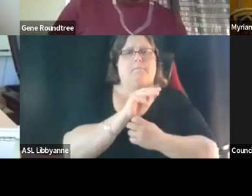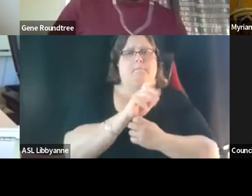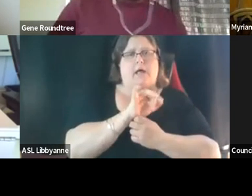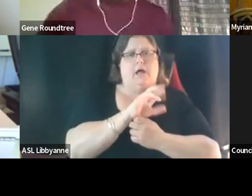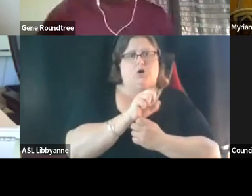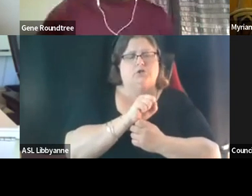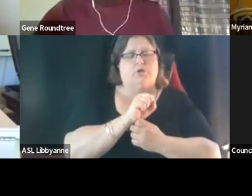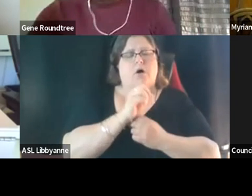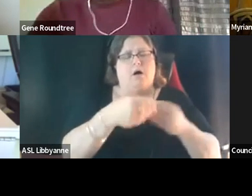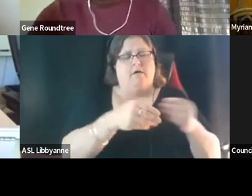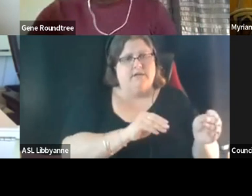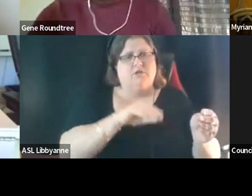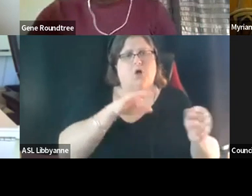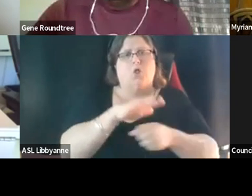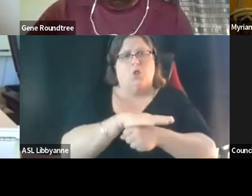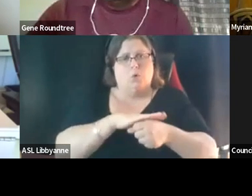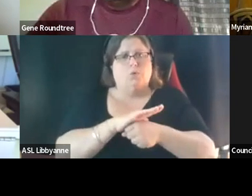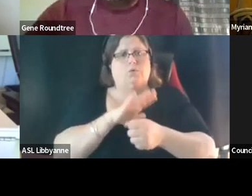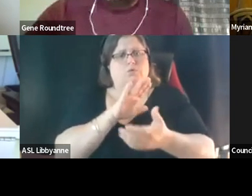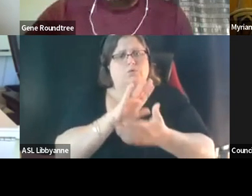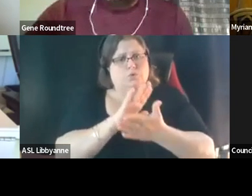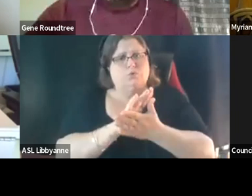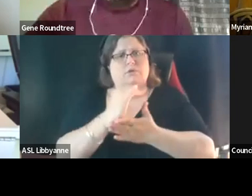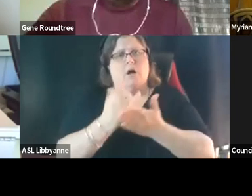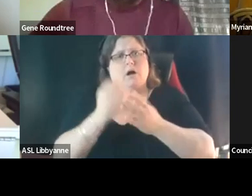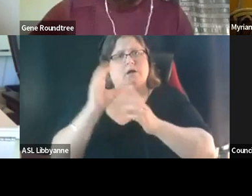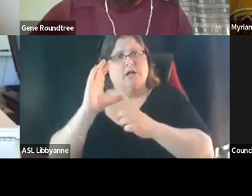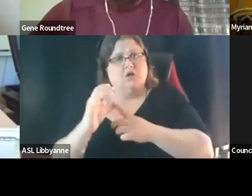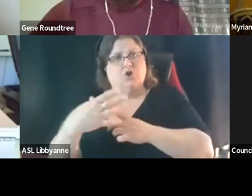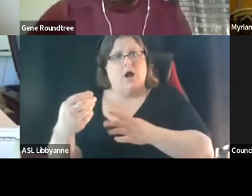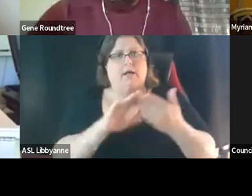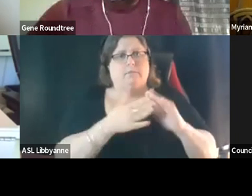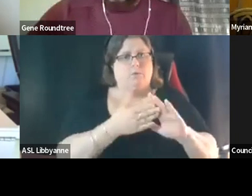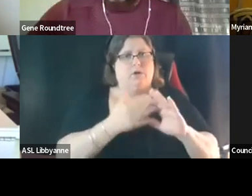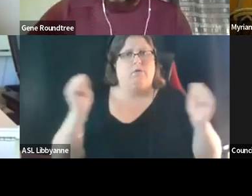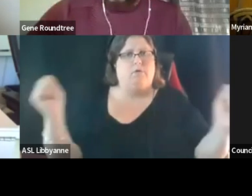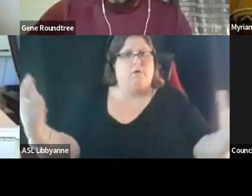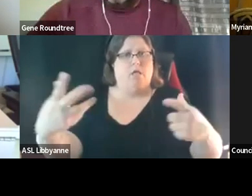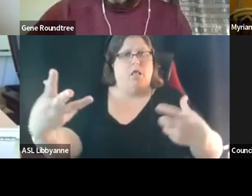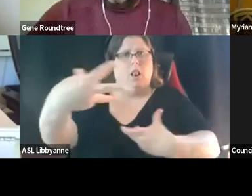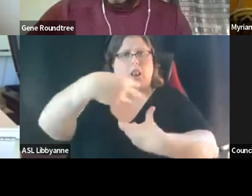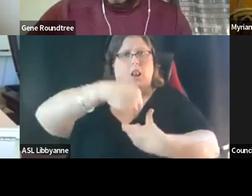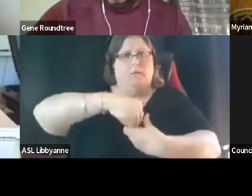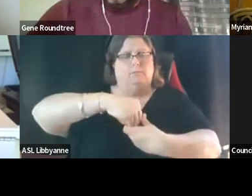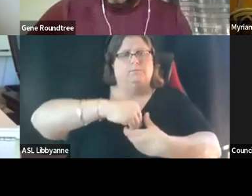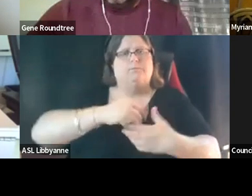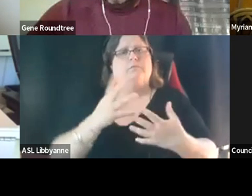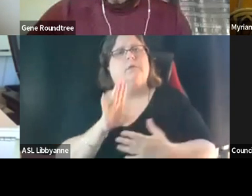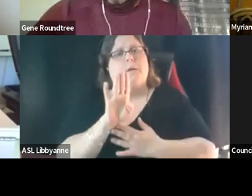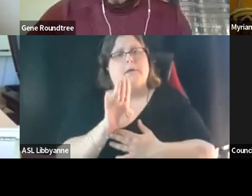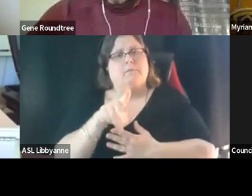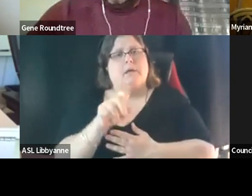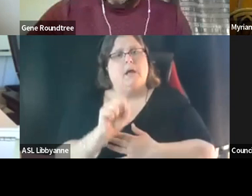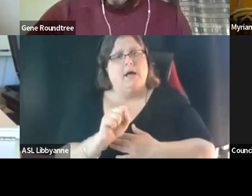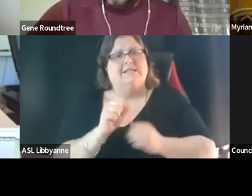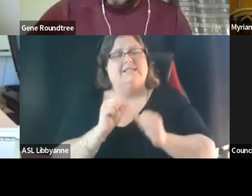schools, and the arts and culture community. Also continue to maintain Boston Public Schools as